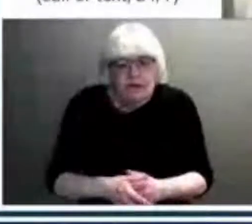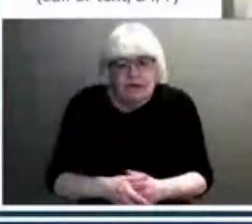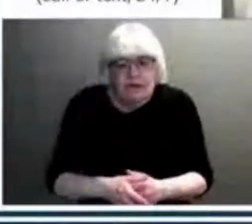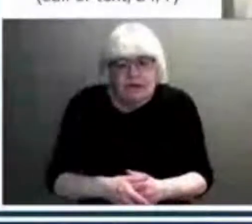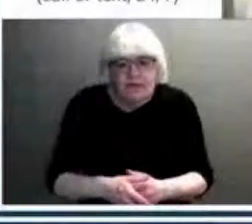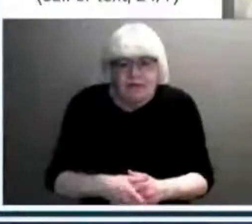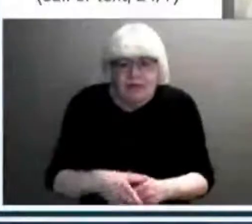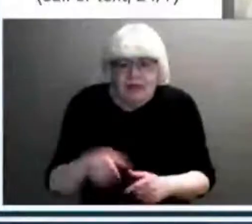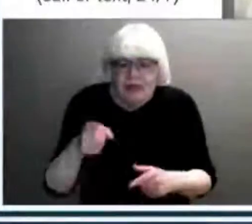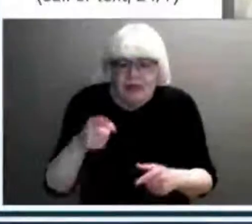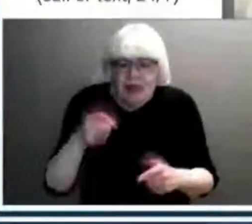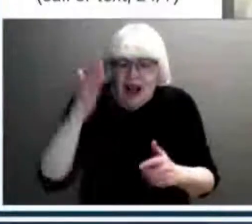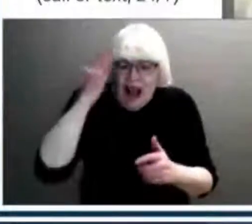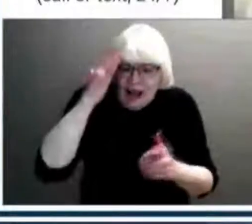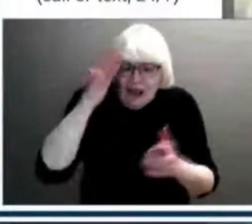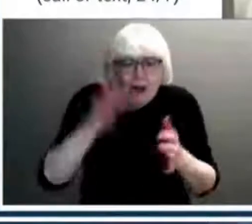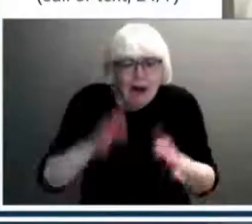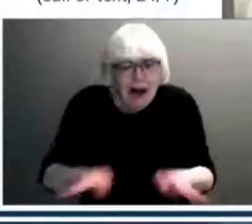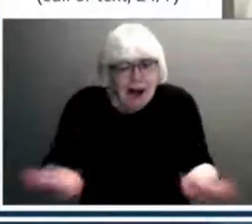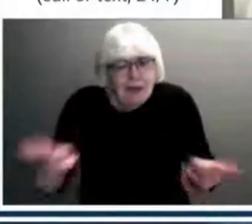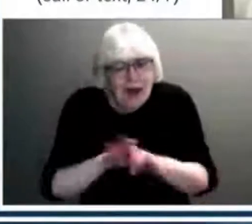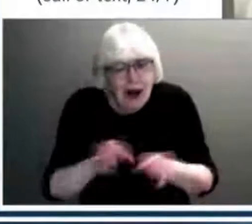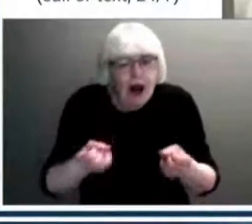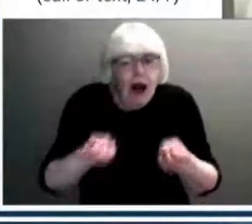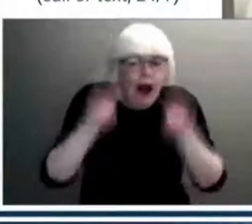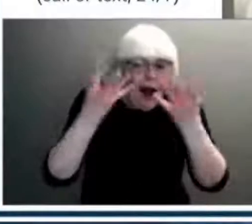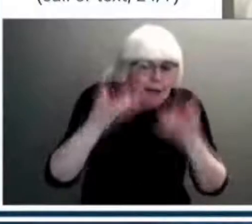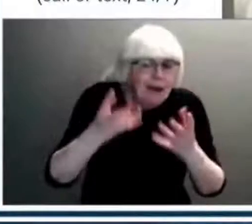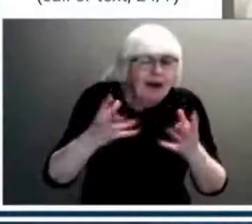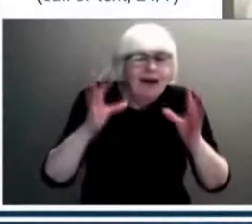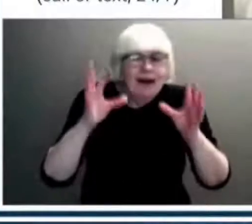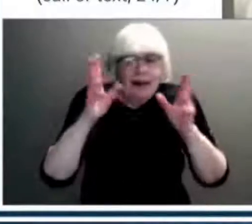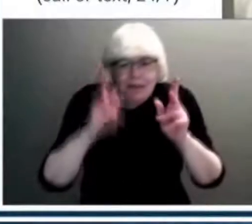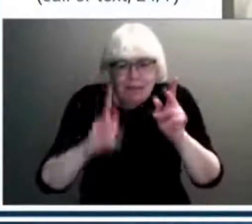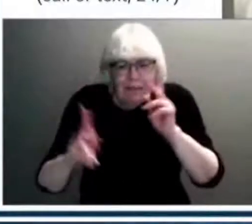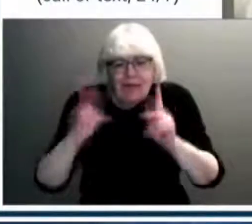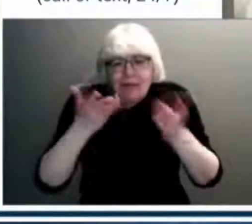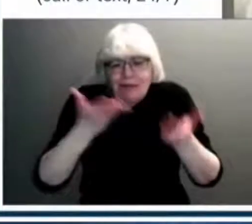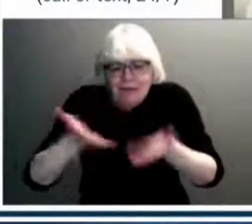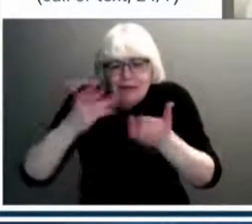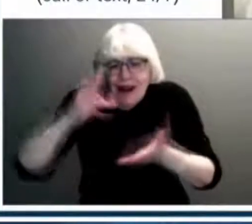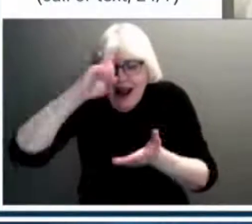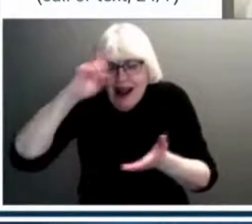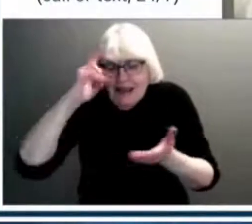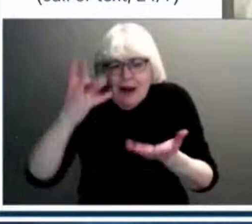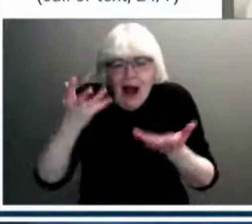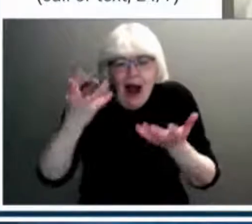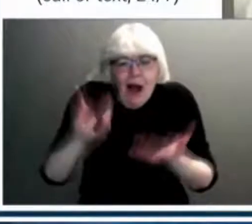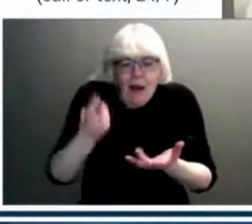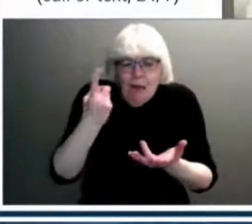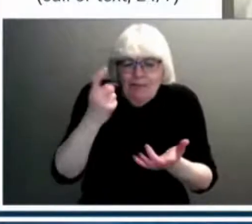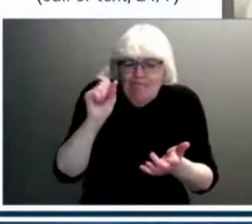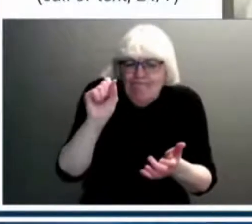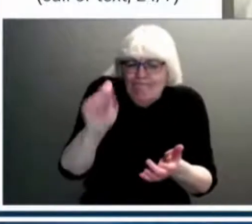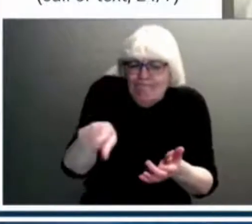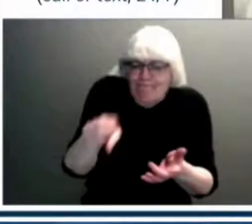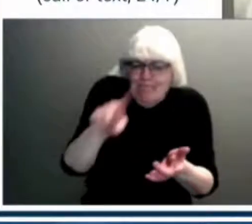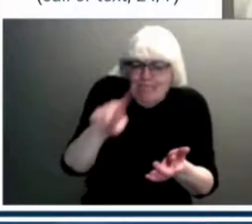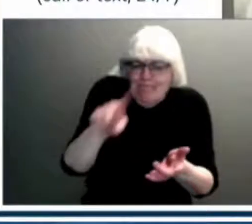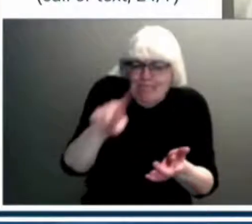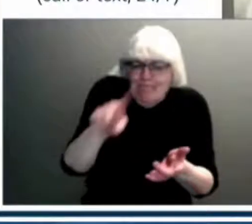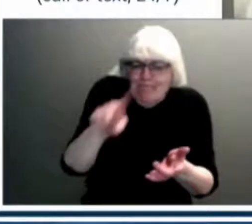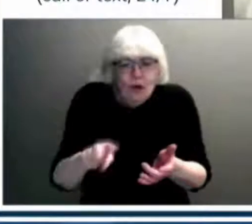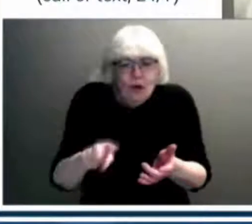hospitalization, but I'm going to ask you for more still. The Premier said the average stay in hospital is 5.8